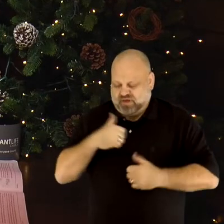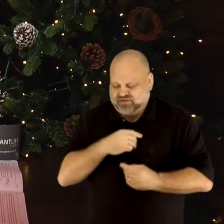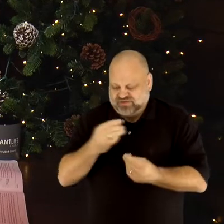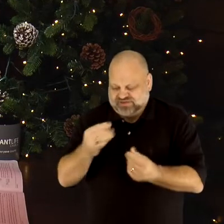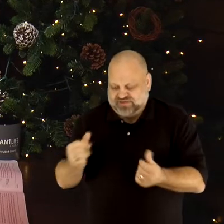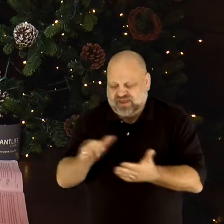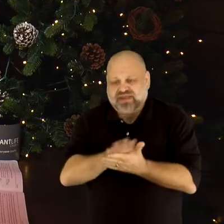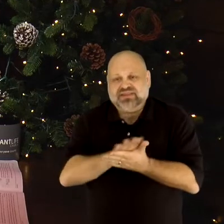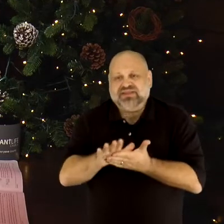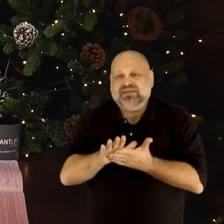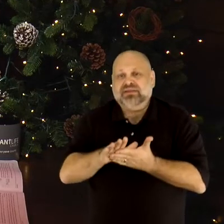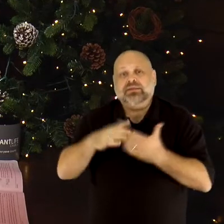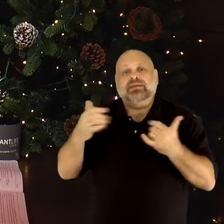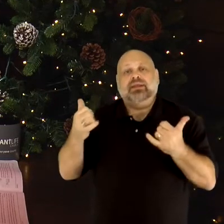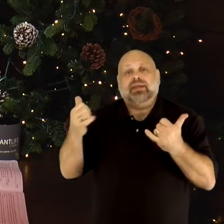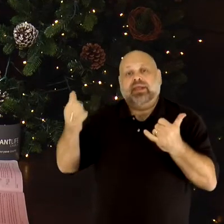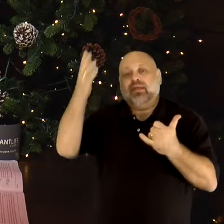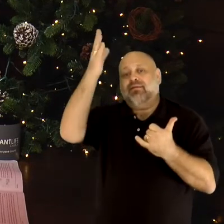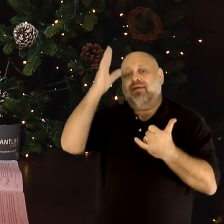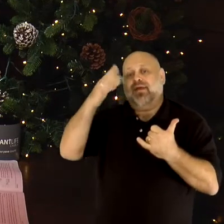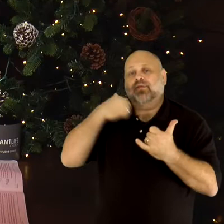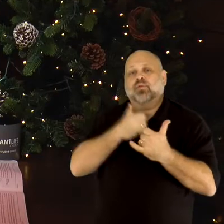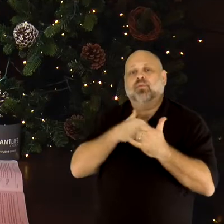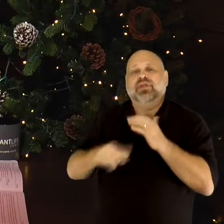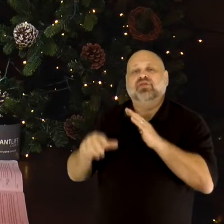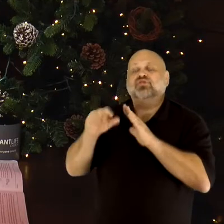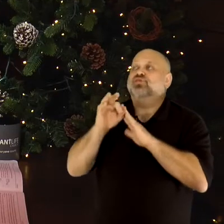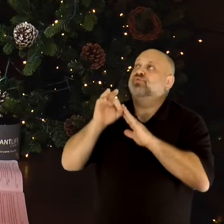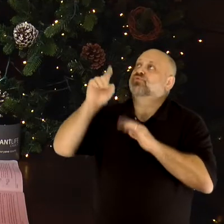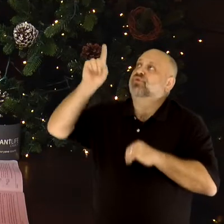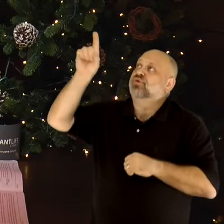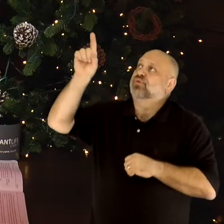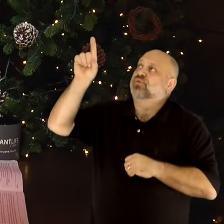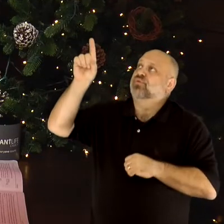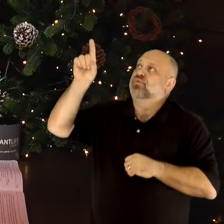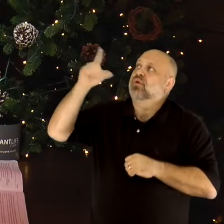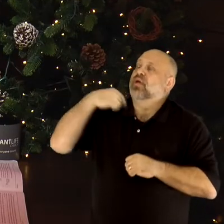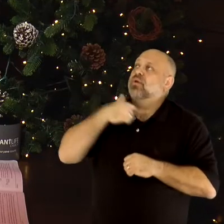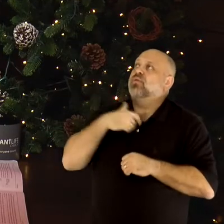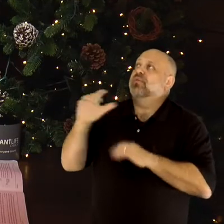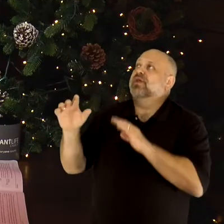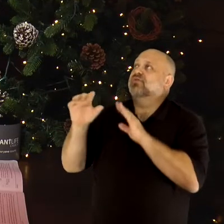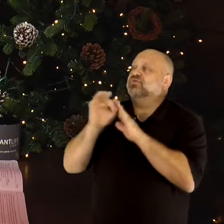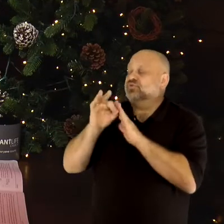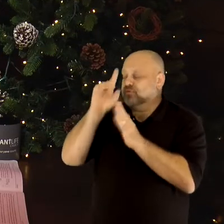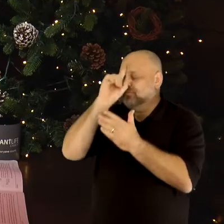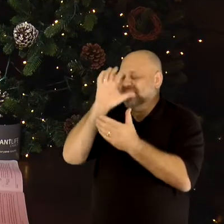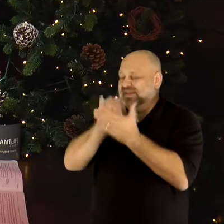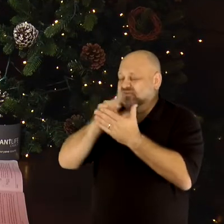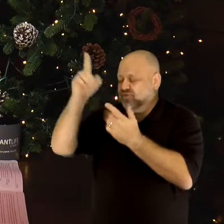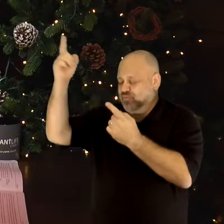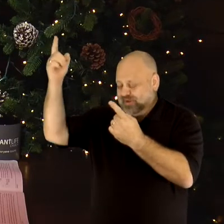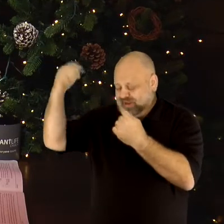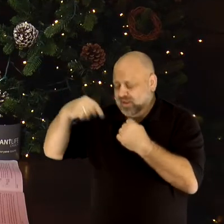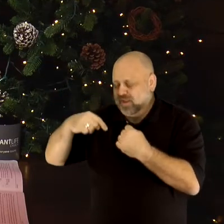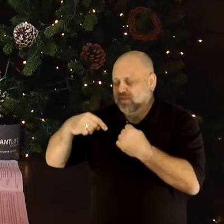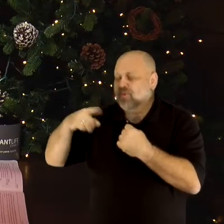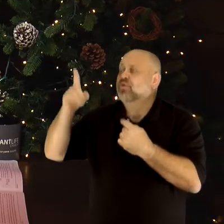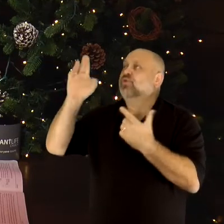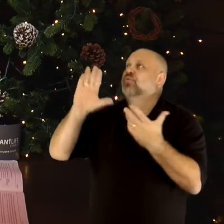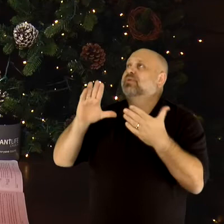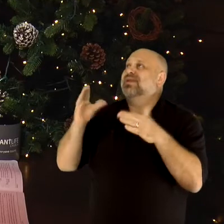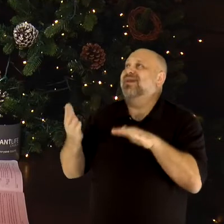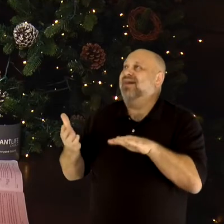clean. Today, God, we choose You. We choose to believe that You came, that